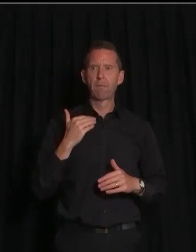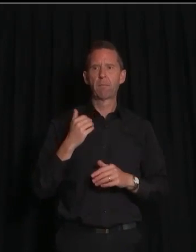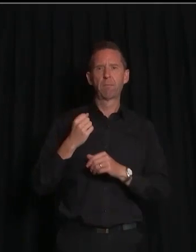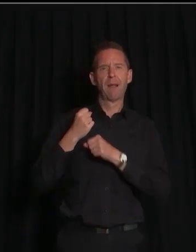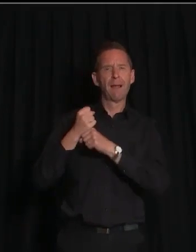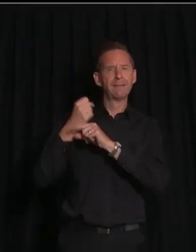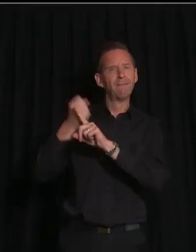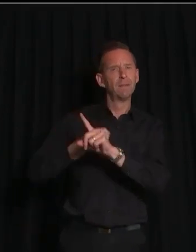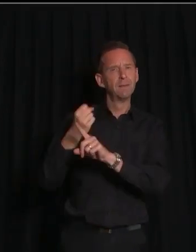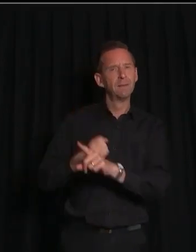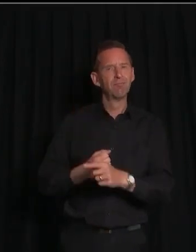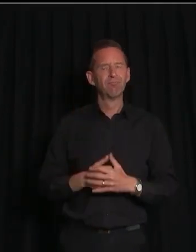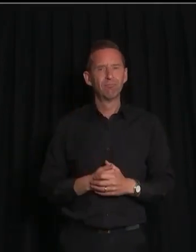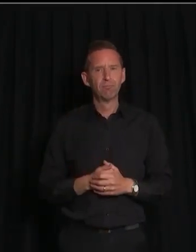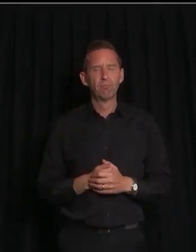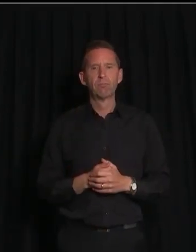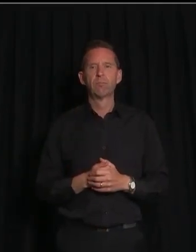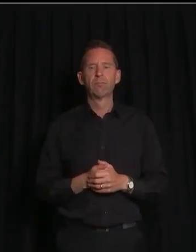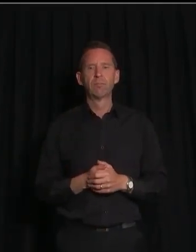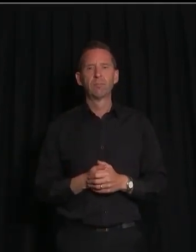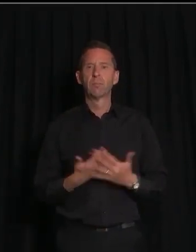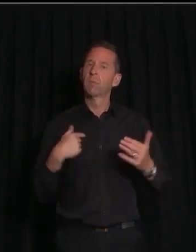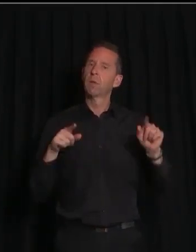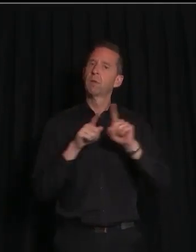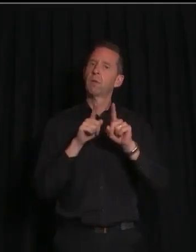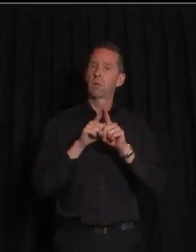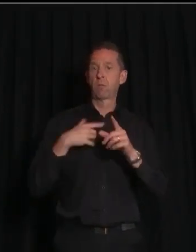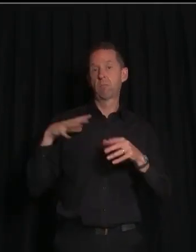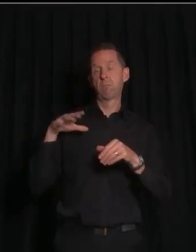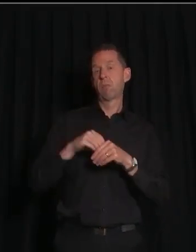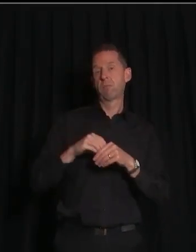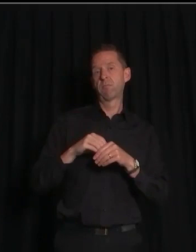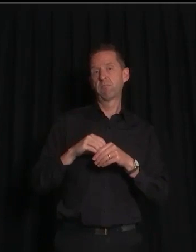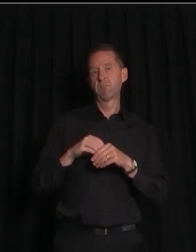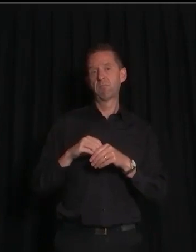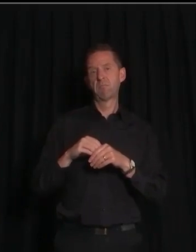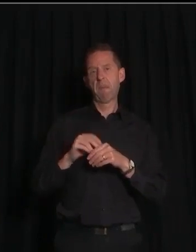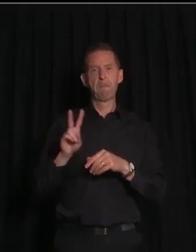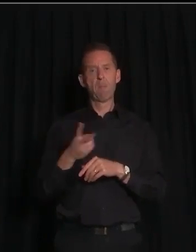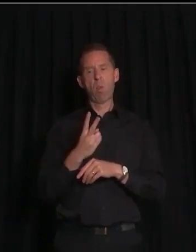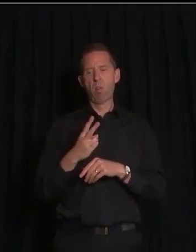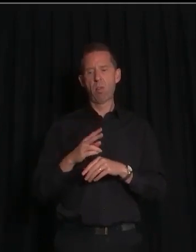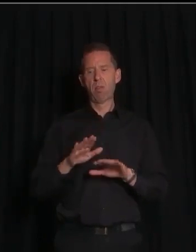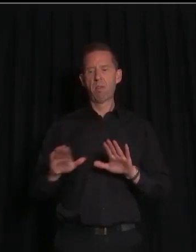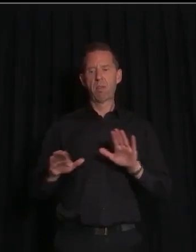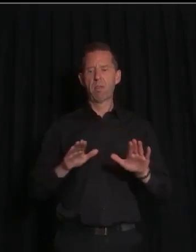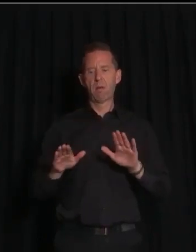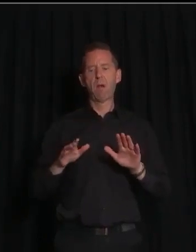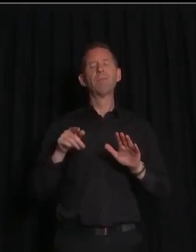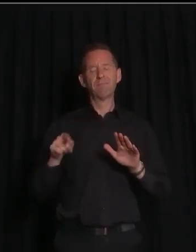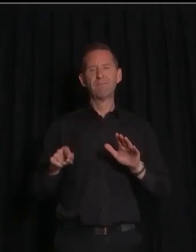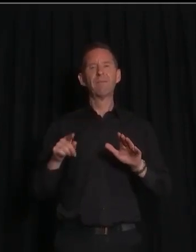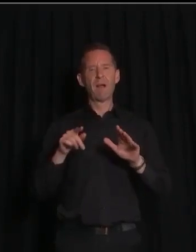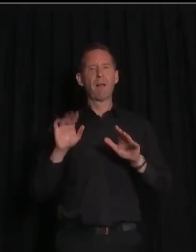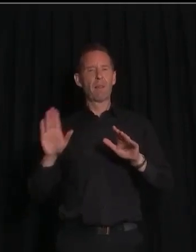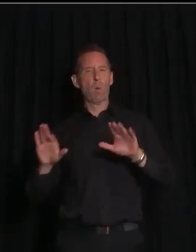activists. And I'm also part of ILGA World. And I'm very happy